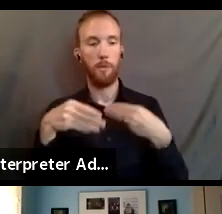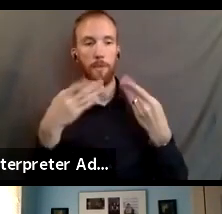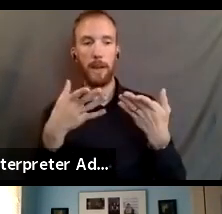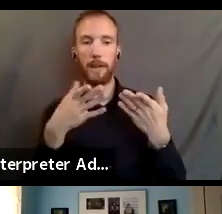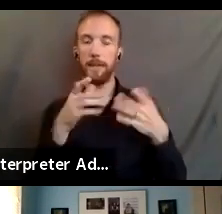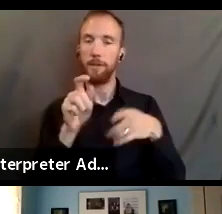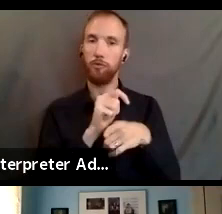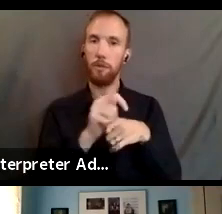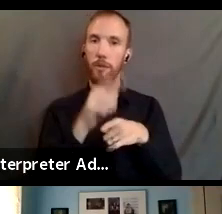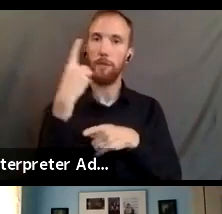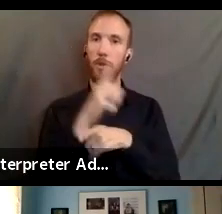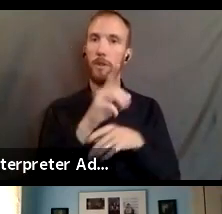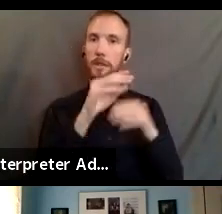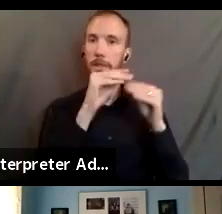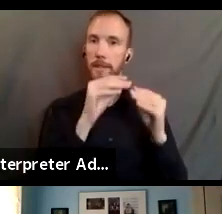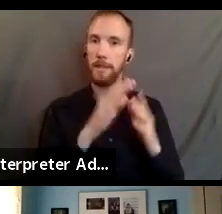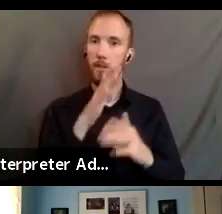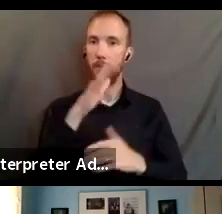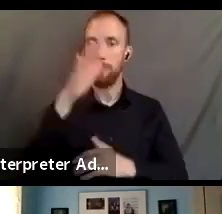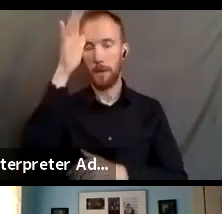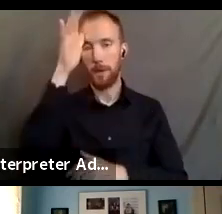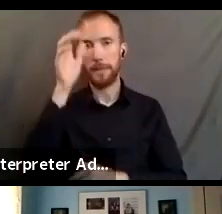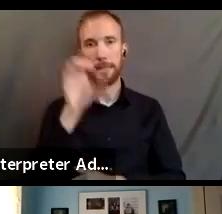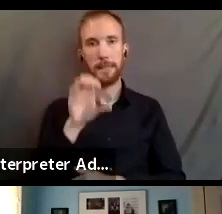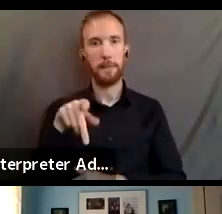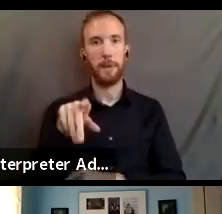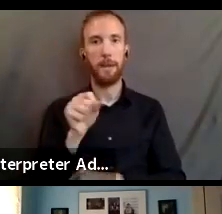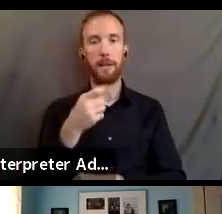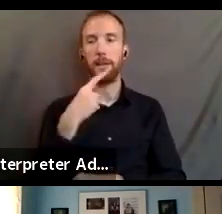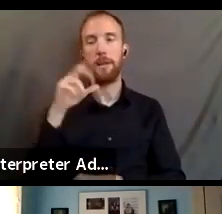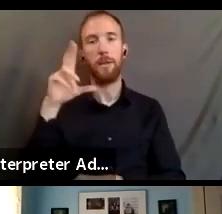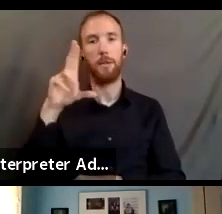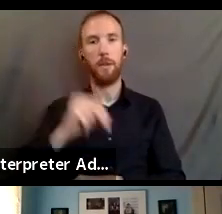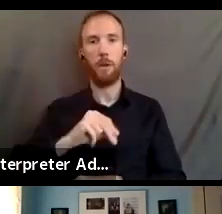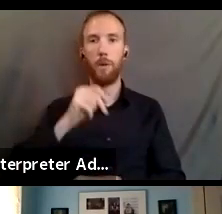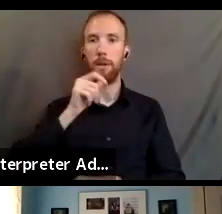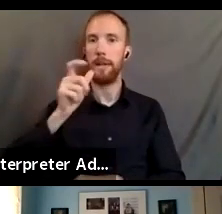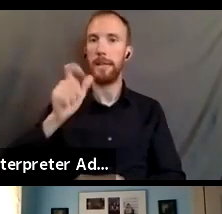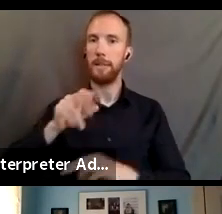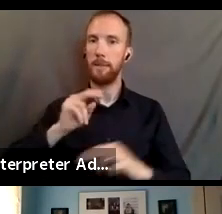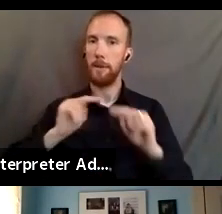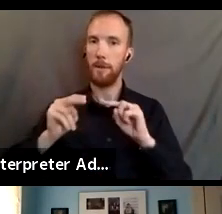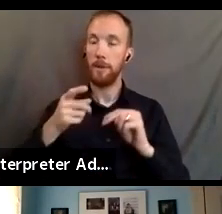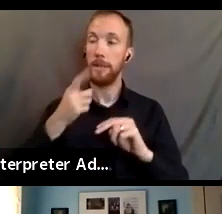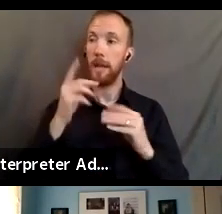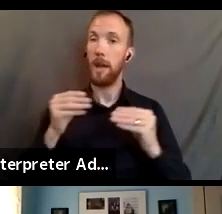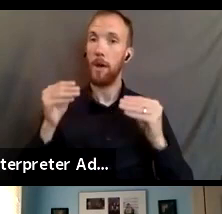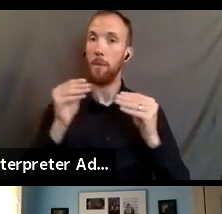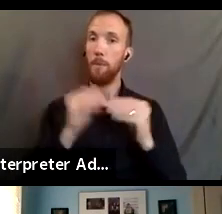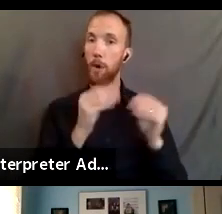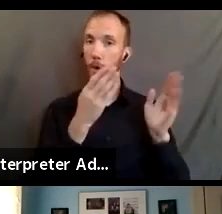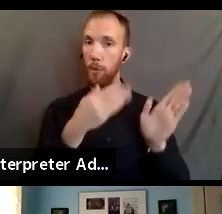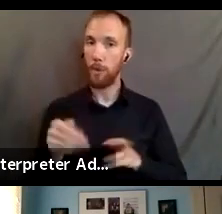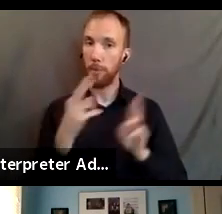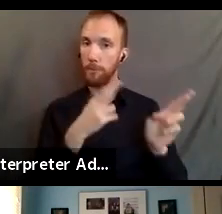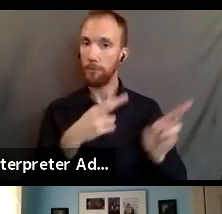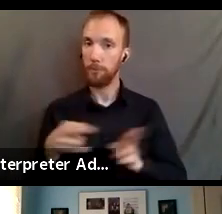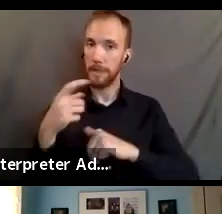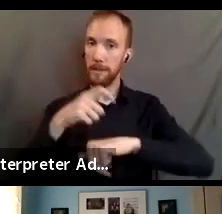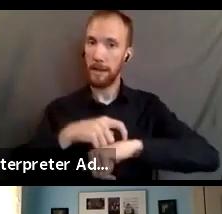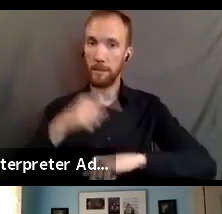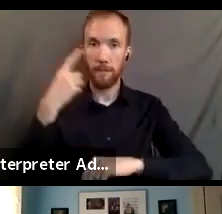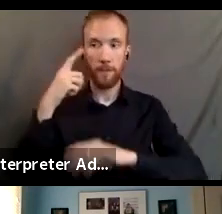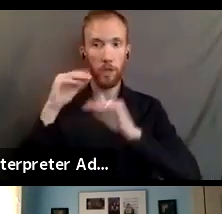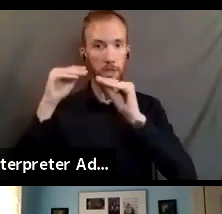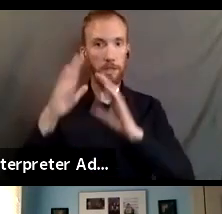said no they did not have to bargain over that we've called for more prep time and professional development for educators who are doing twice the work with